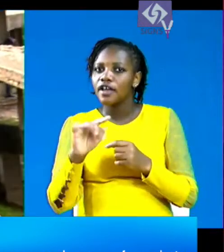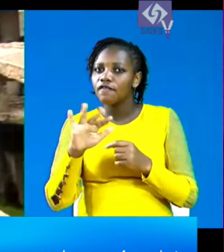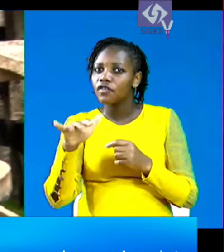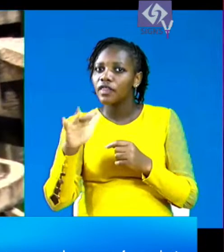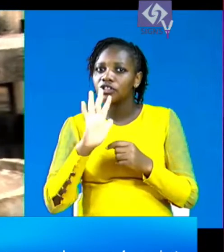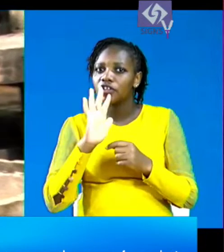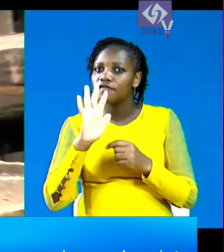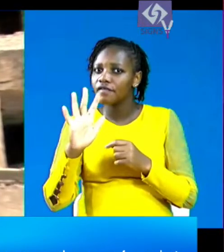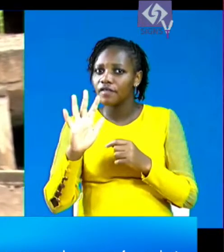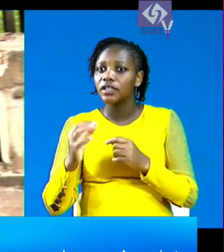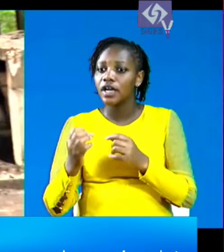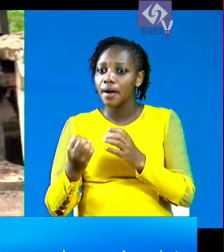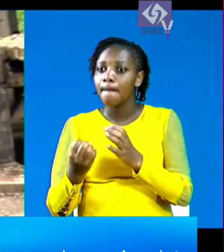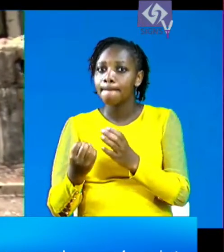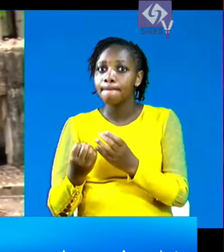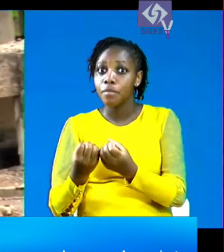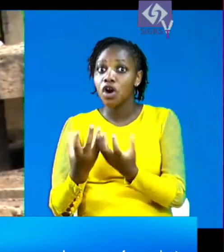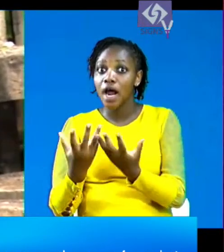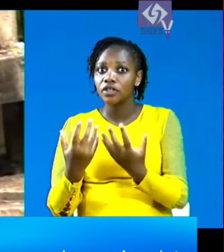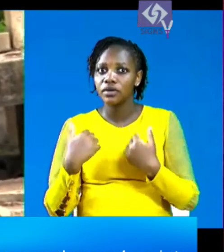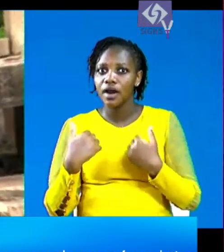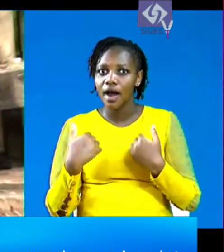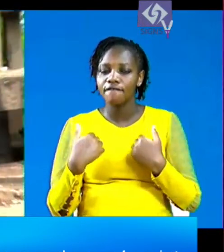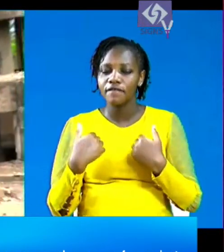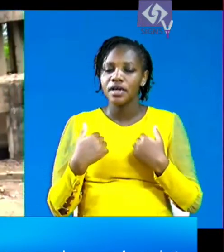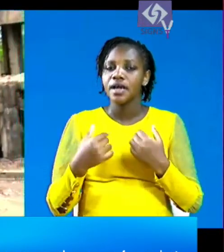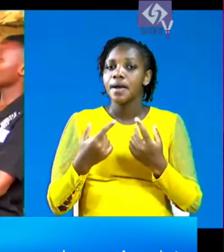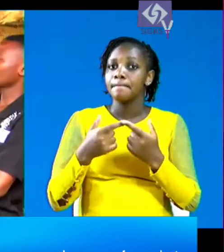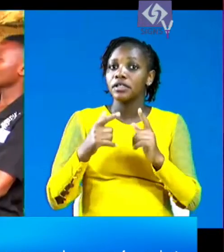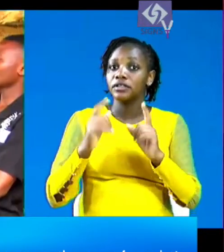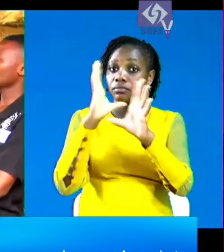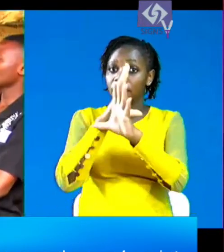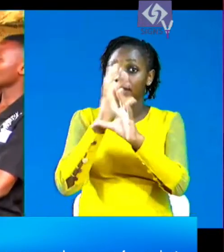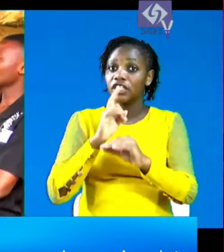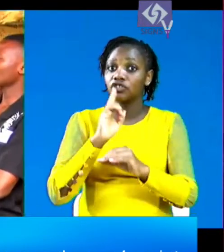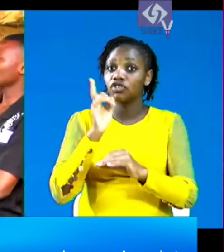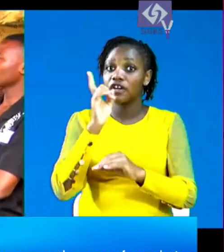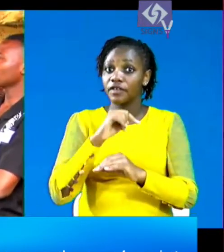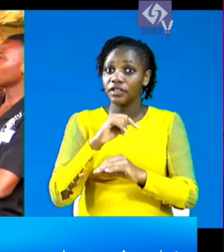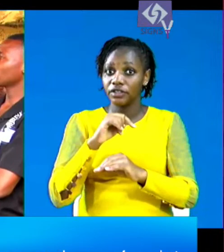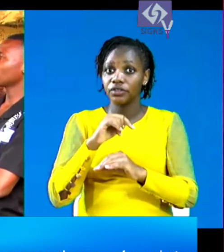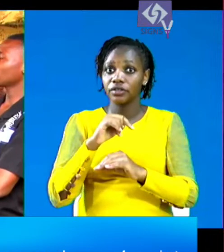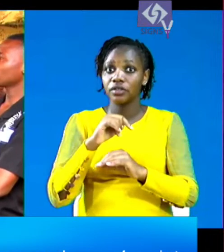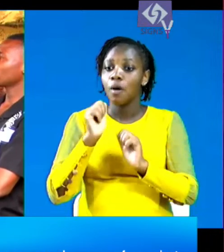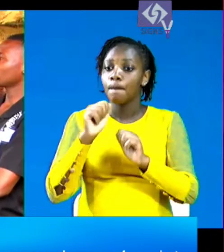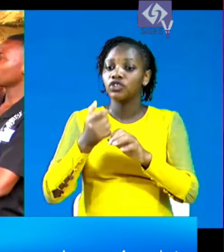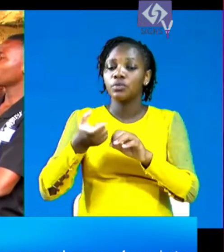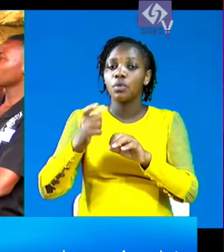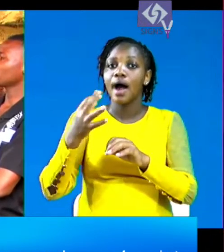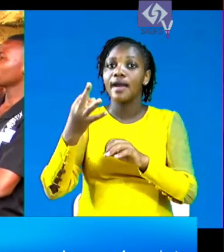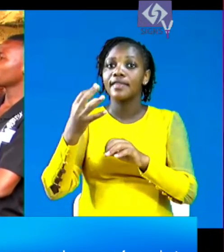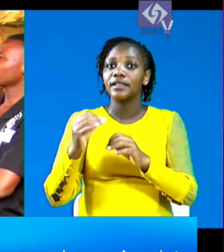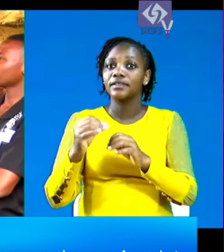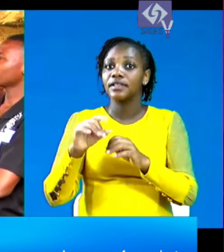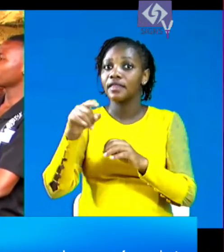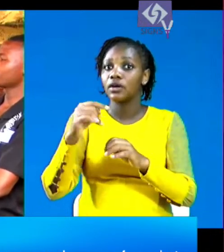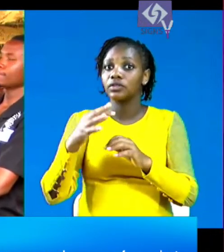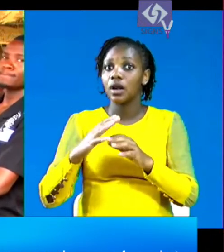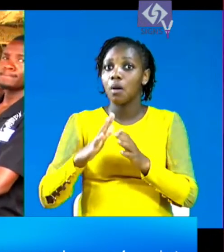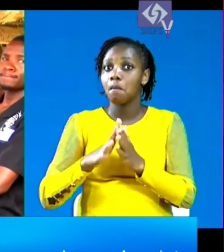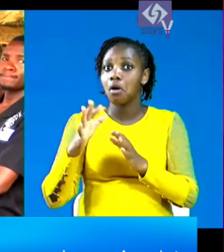are under production, and the president has issued a directive that we add 30,000 more acres into